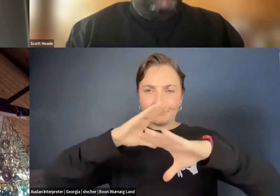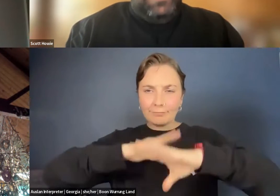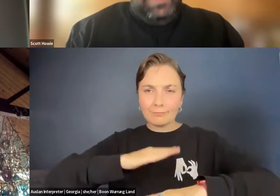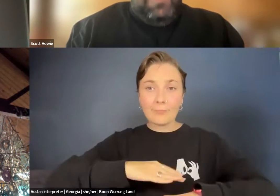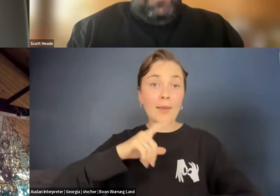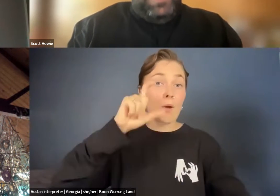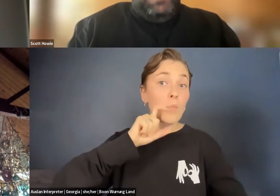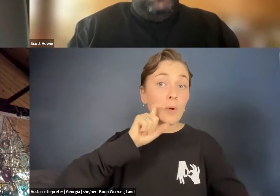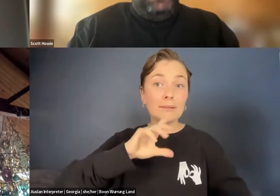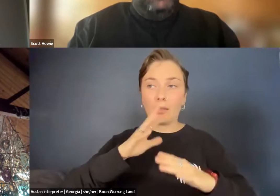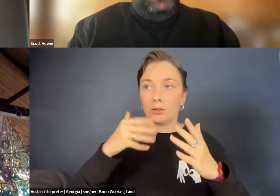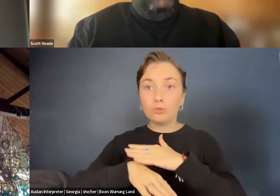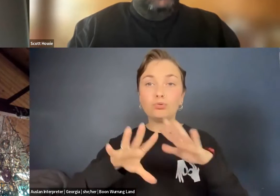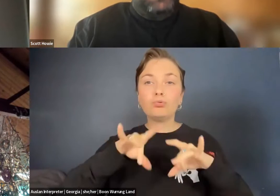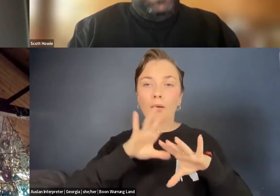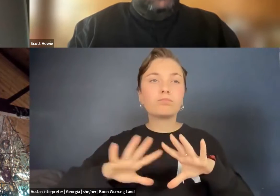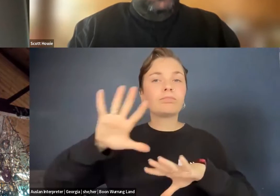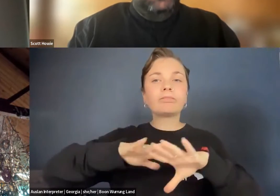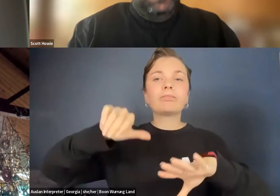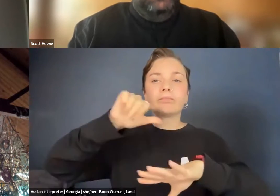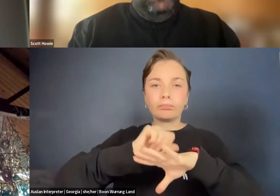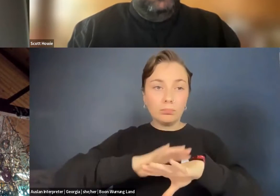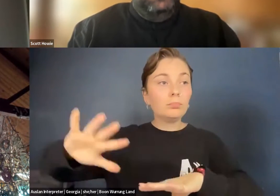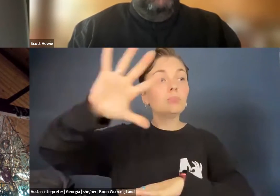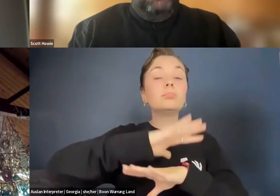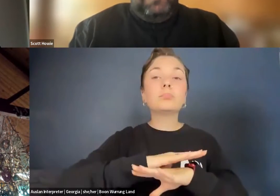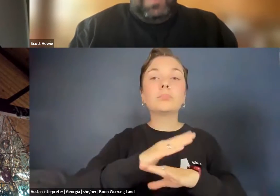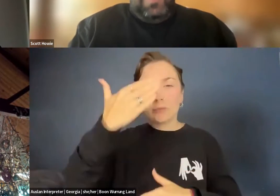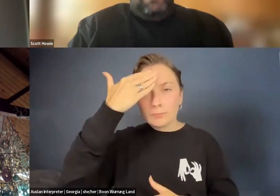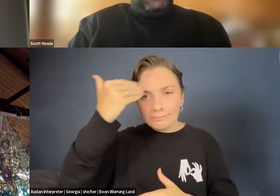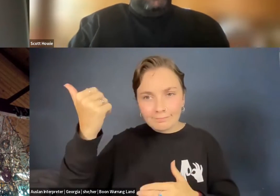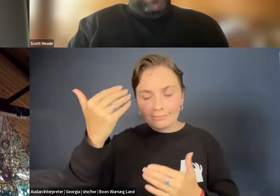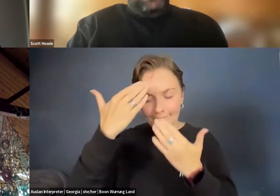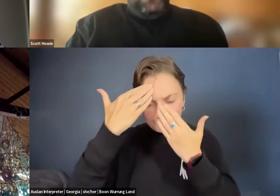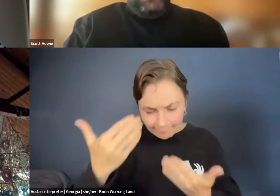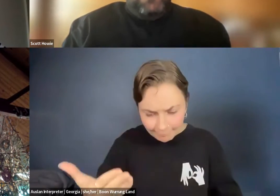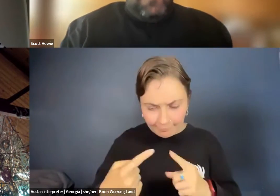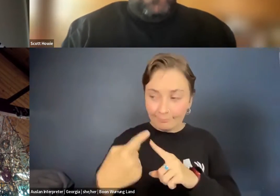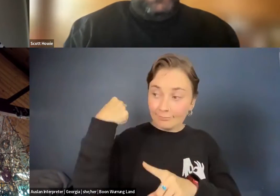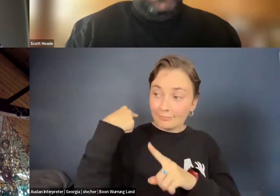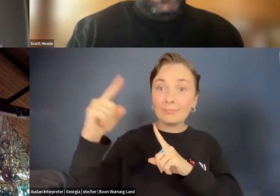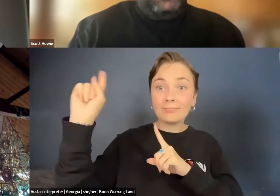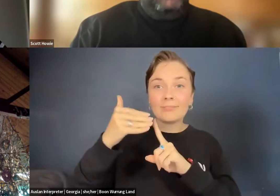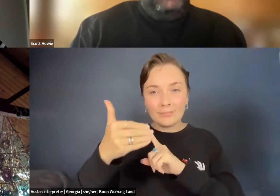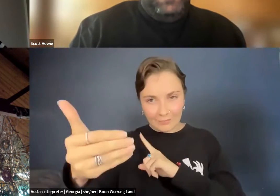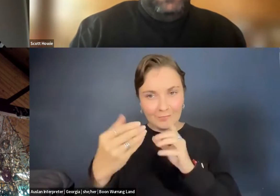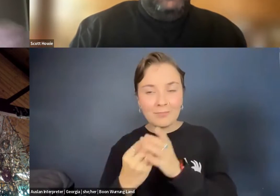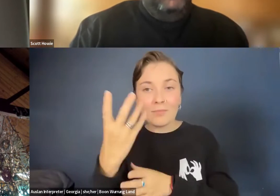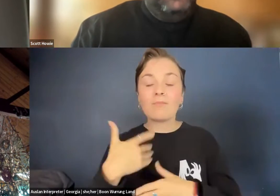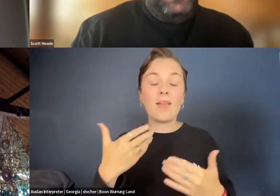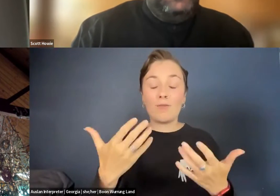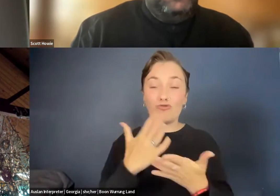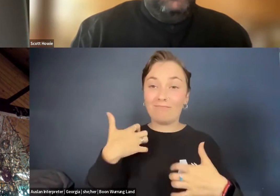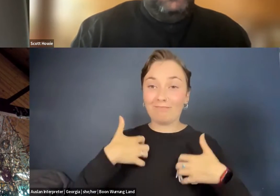throughout Australia, and we pay our respects to elders past, present and emerging. I'm so delighted to welcome you all to this session of the